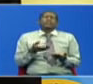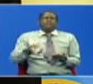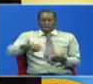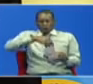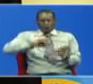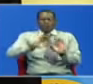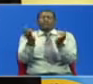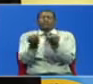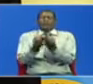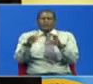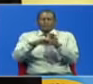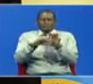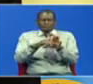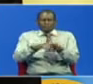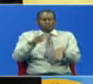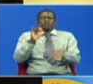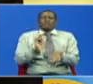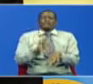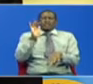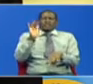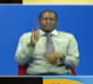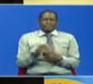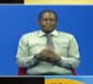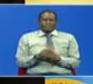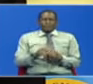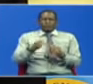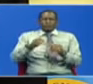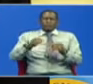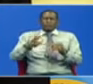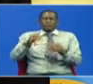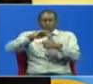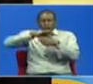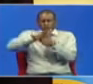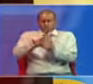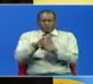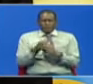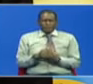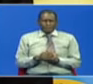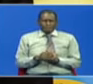ones to be affected by COVID.